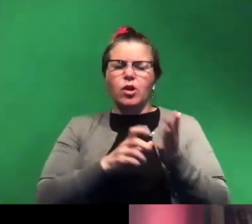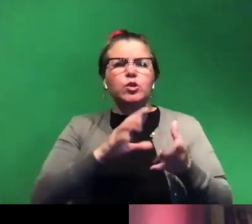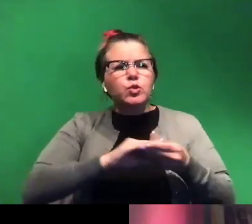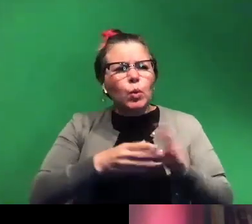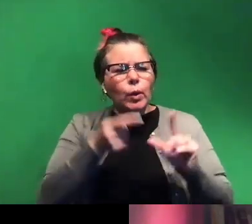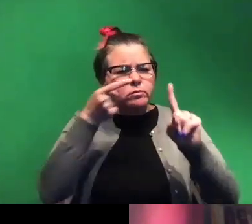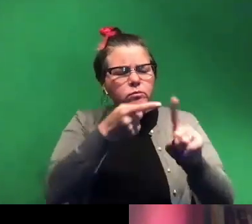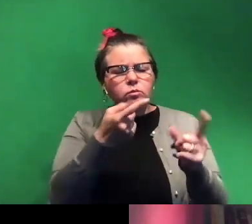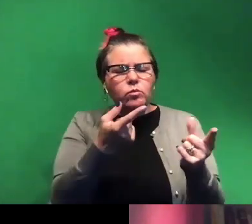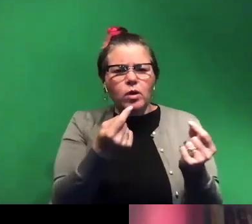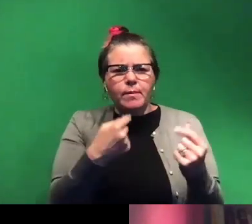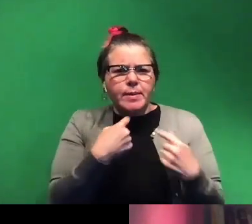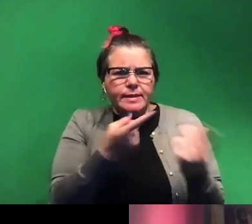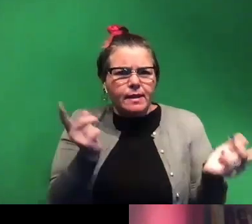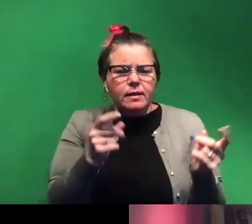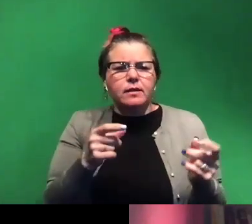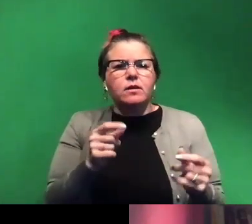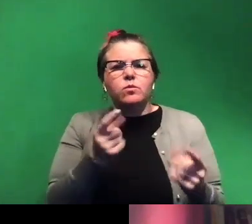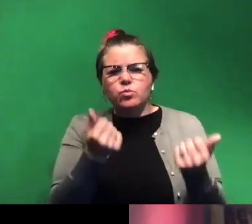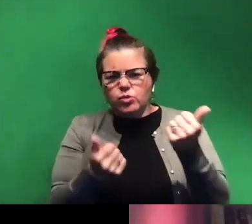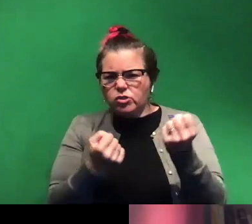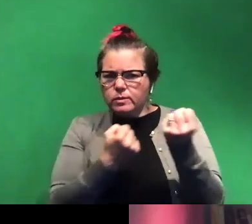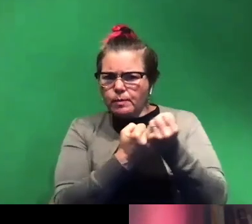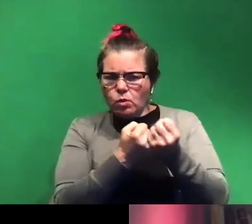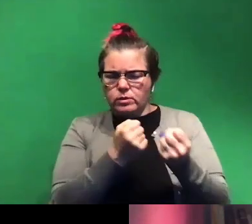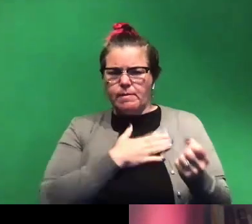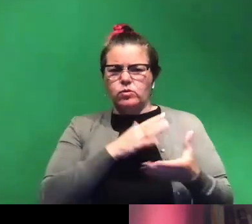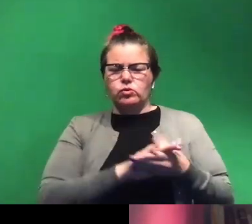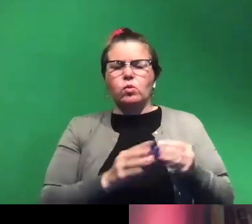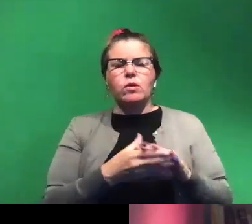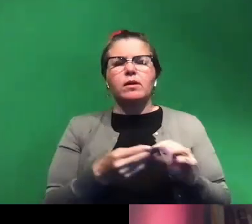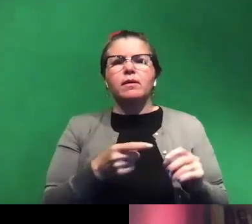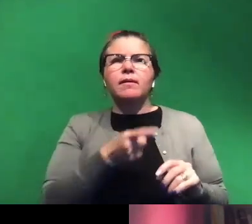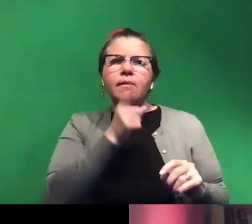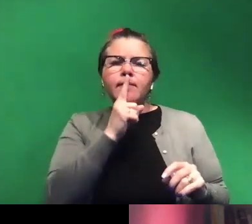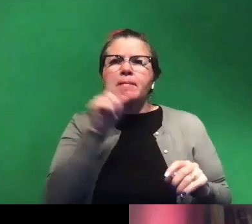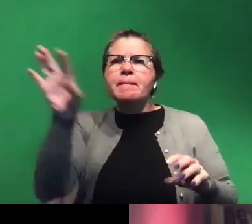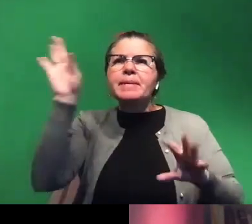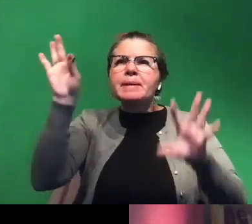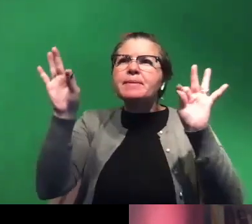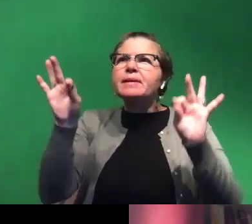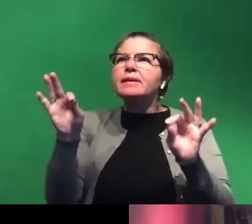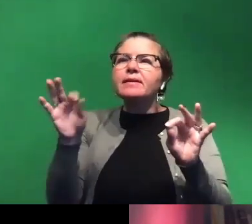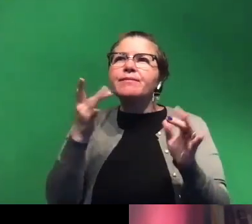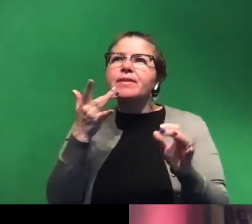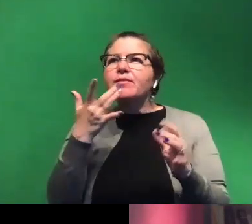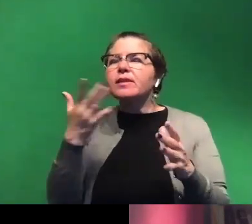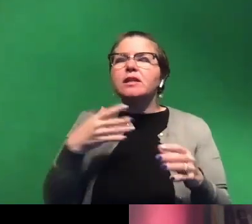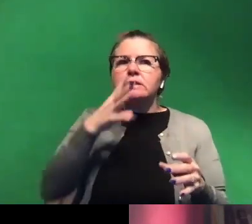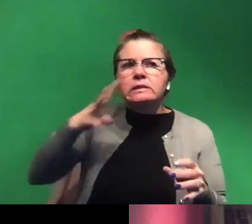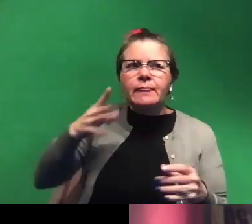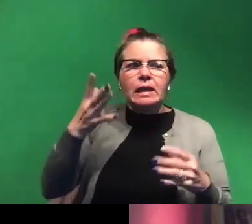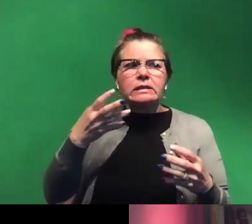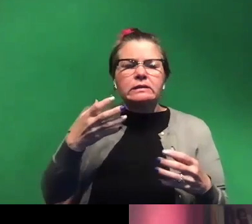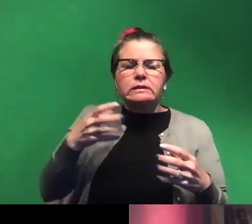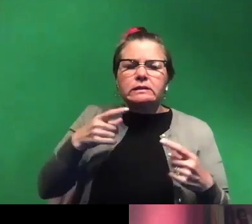to tell and what supports that story? Not in a matter of cherry picking and ignoring things that might be contradictory or this is